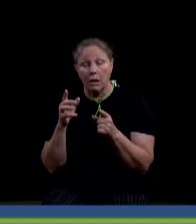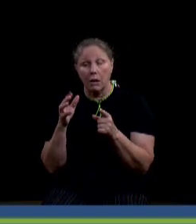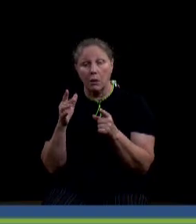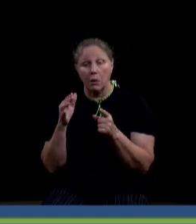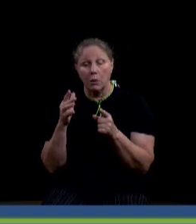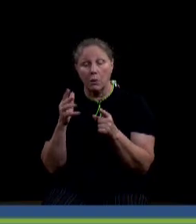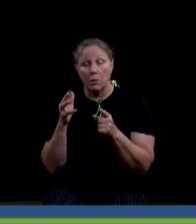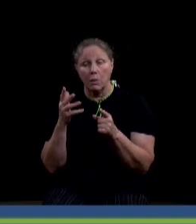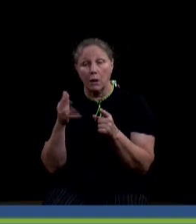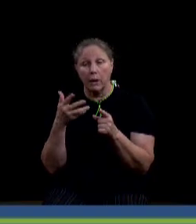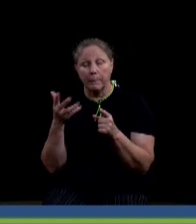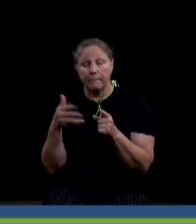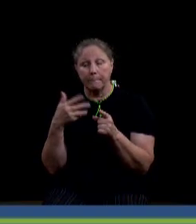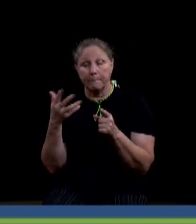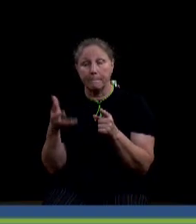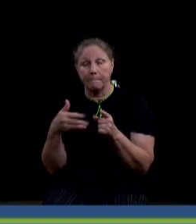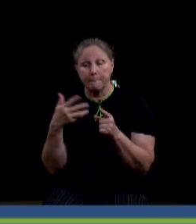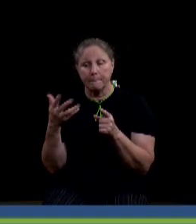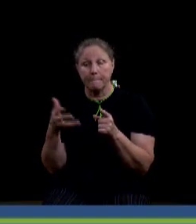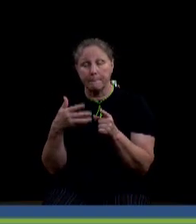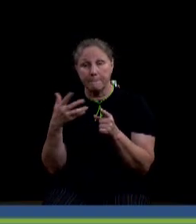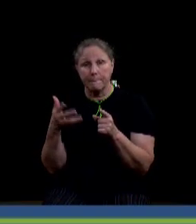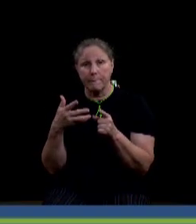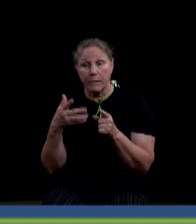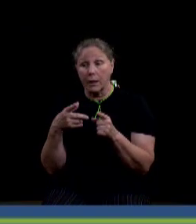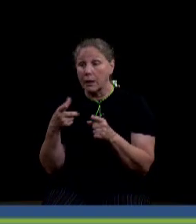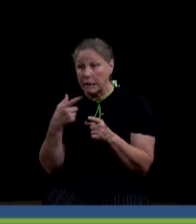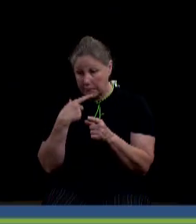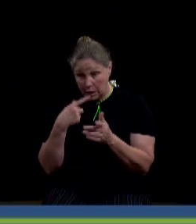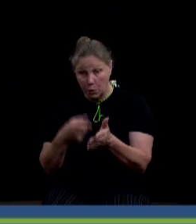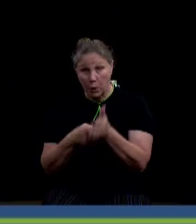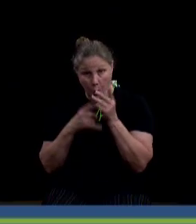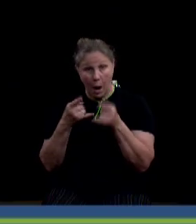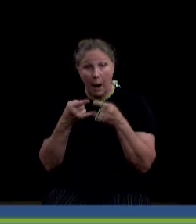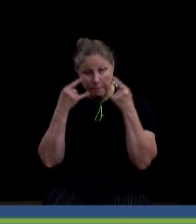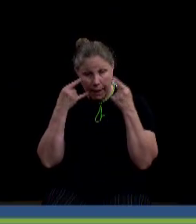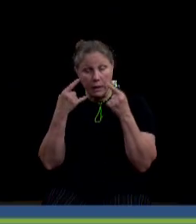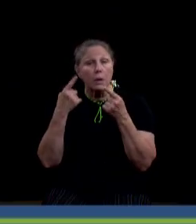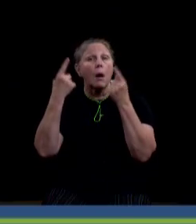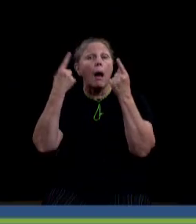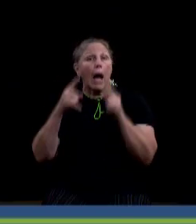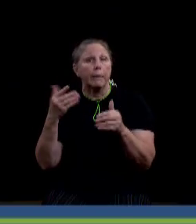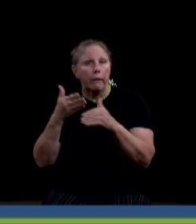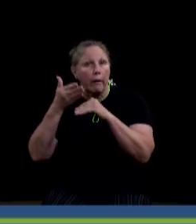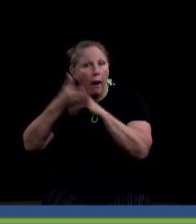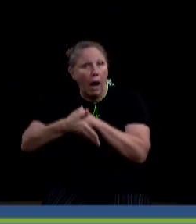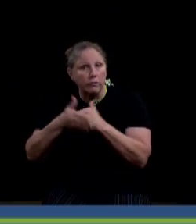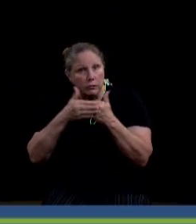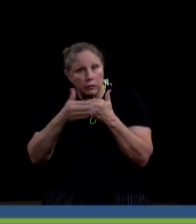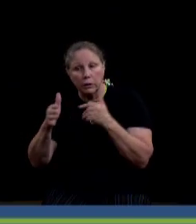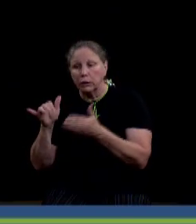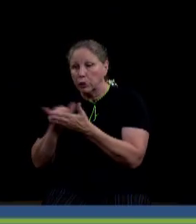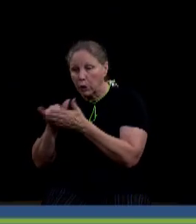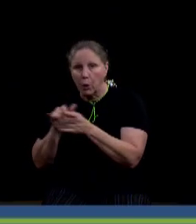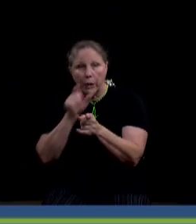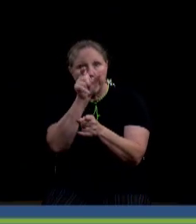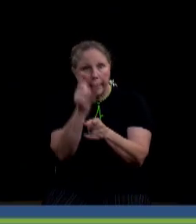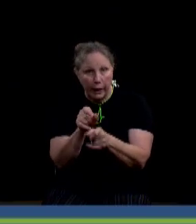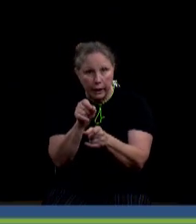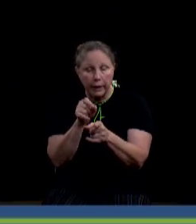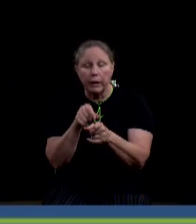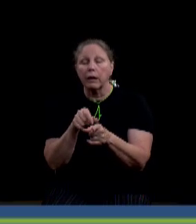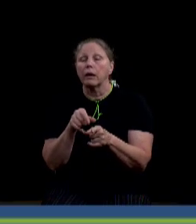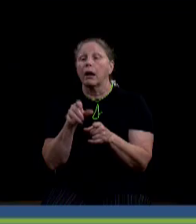initiation of mandated mask wearing in New York City and Italy, and found that a major determinant of that